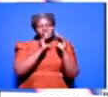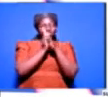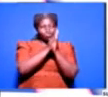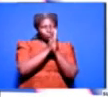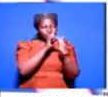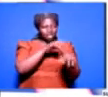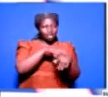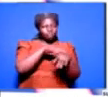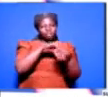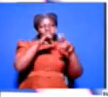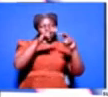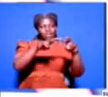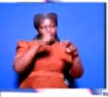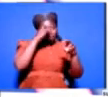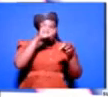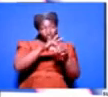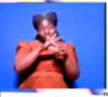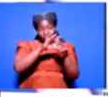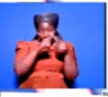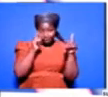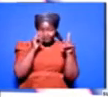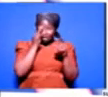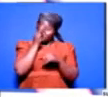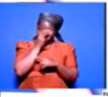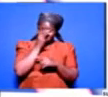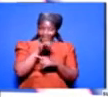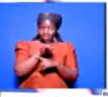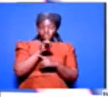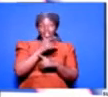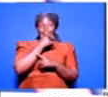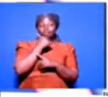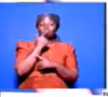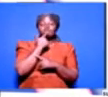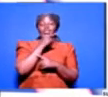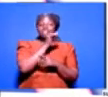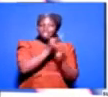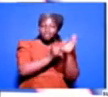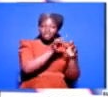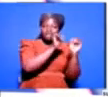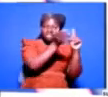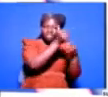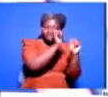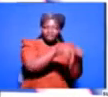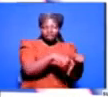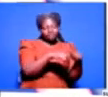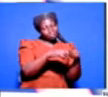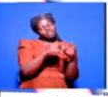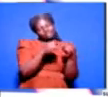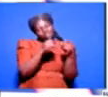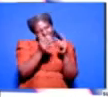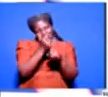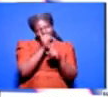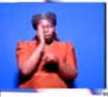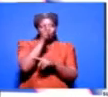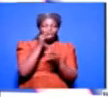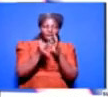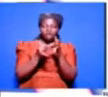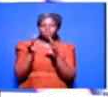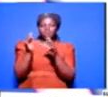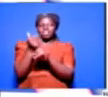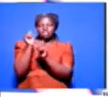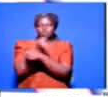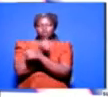that if he said it's doable, it's doable. If it's not doable, it's not doable. And so he was called so many names, and I